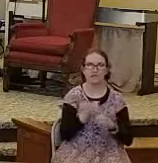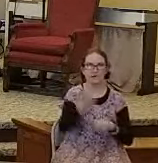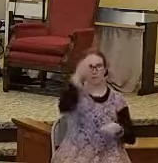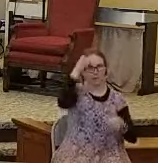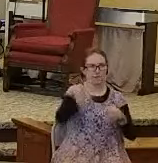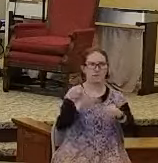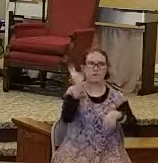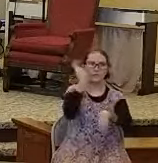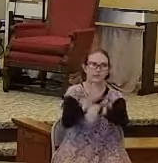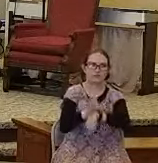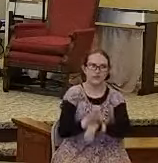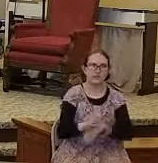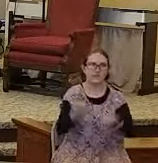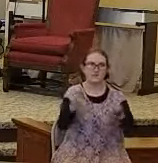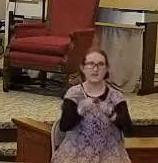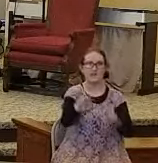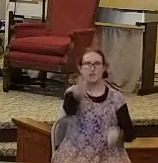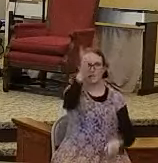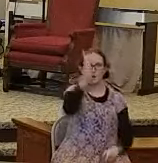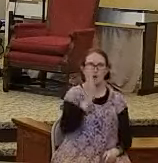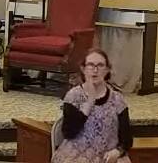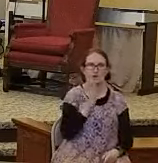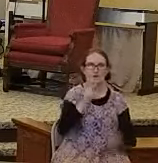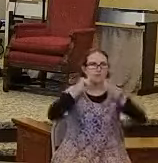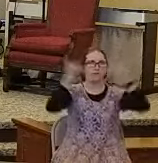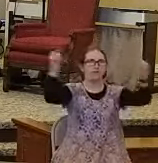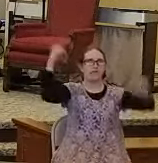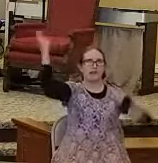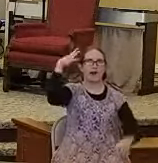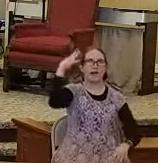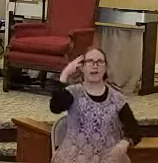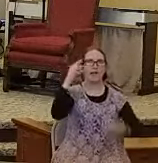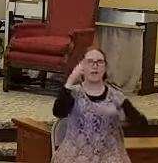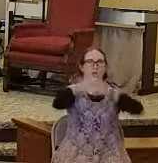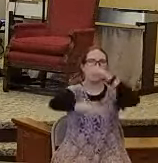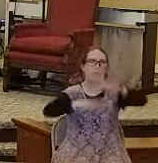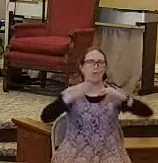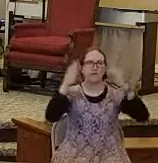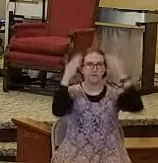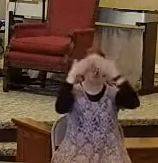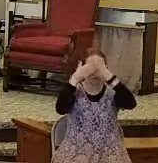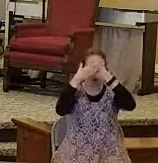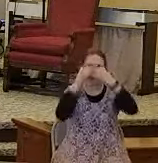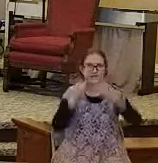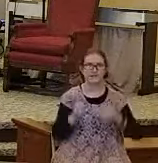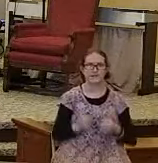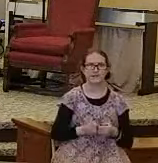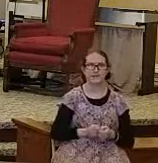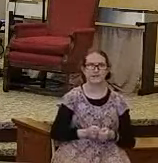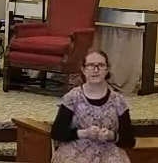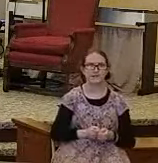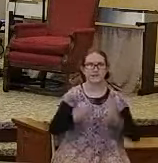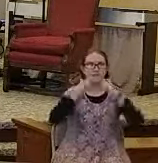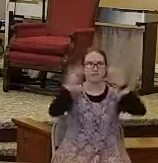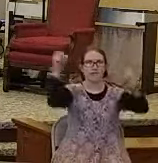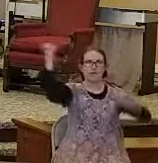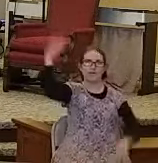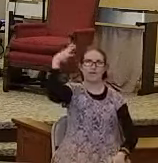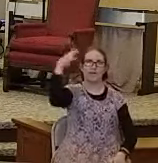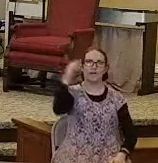tonight, church, that that same God that spoke light into a world of darkness, amen, will speak